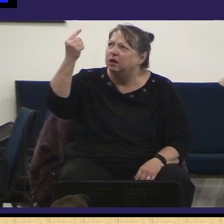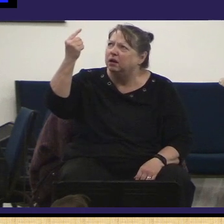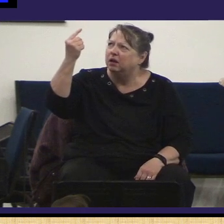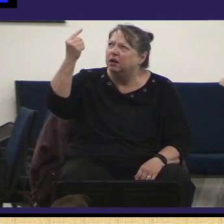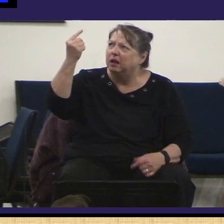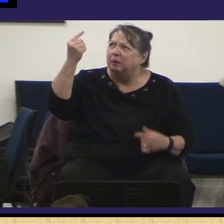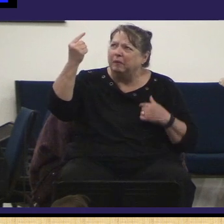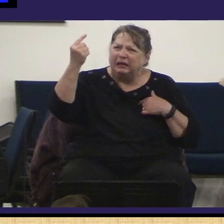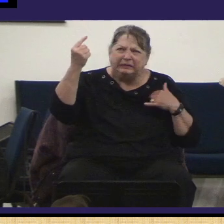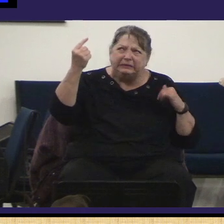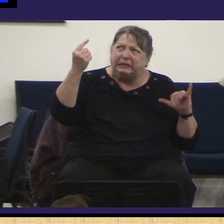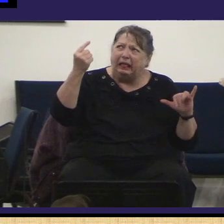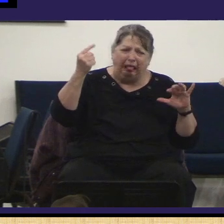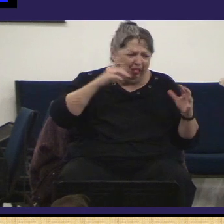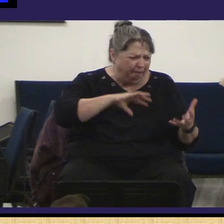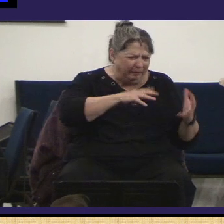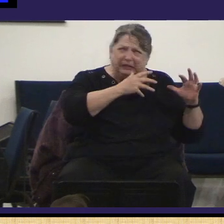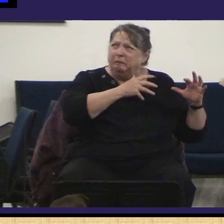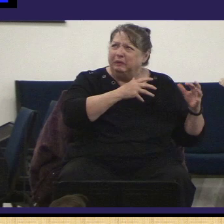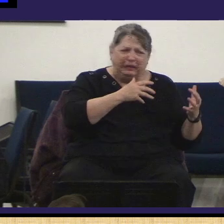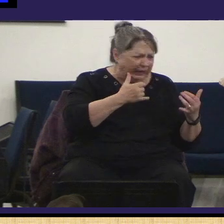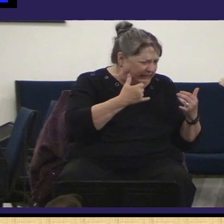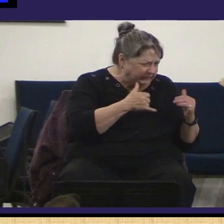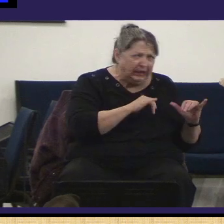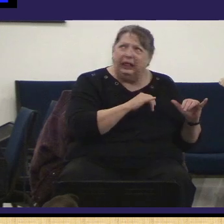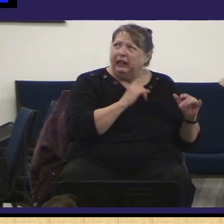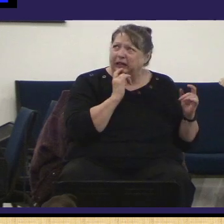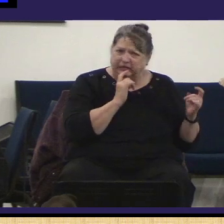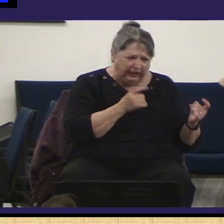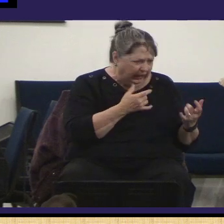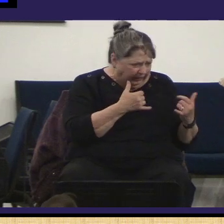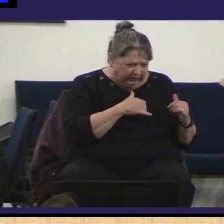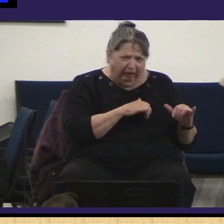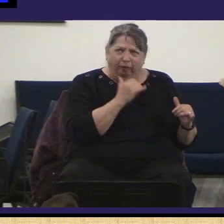fall and to mess up. We still have this tendency